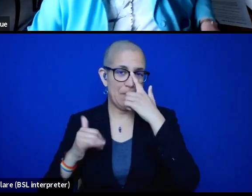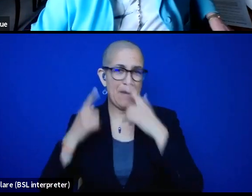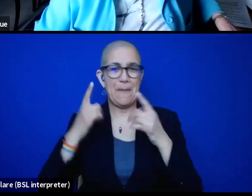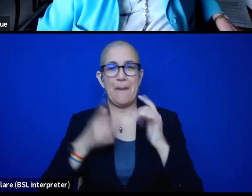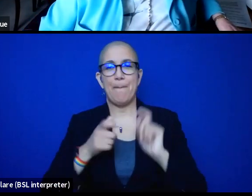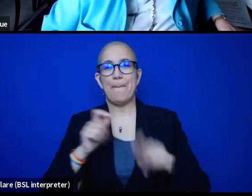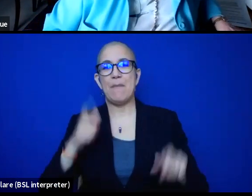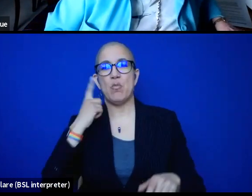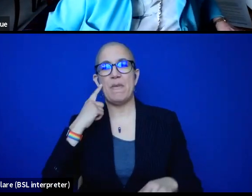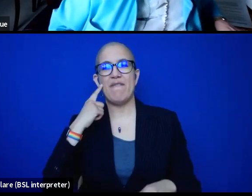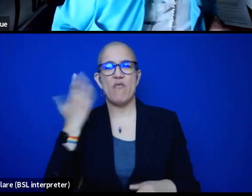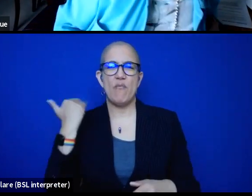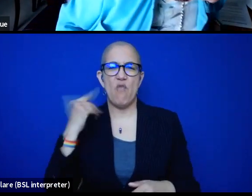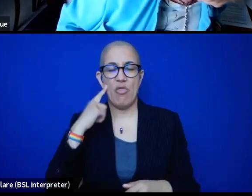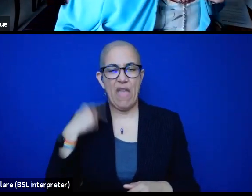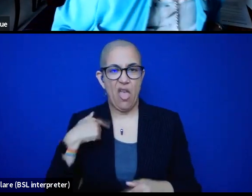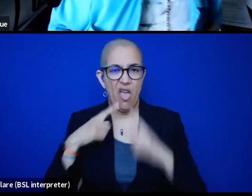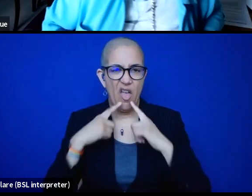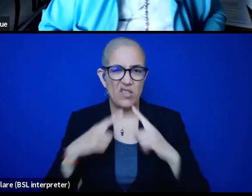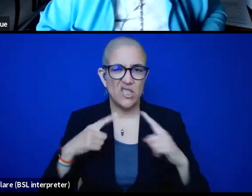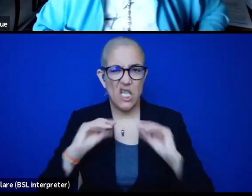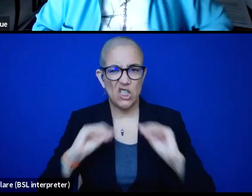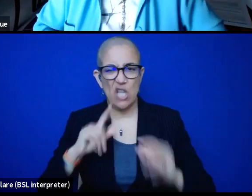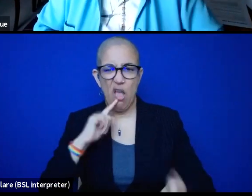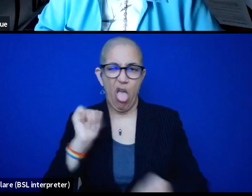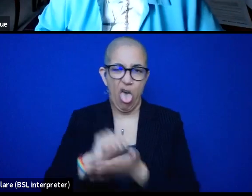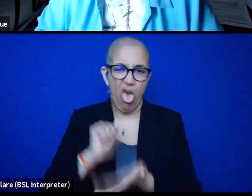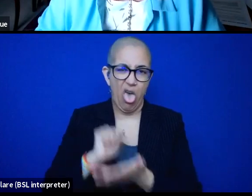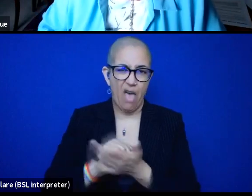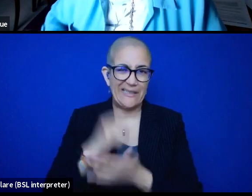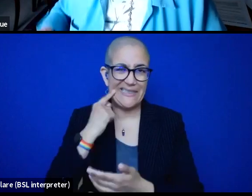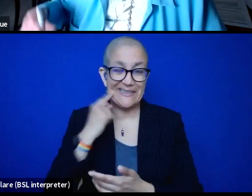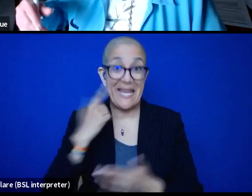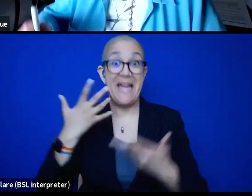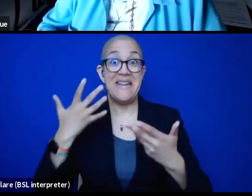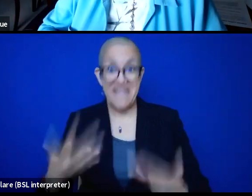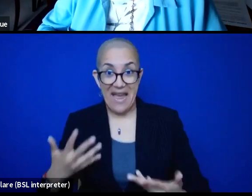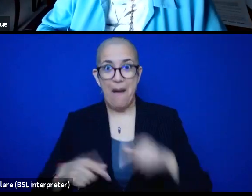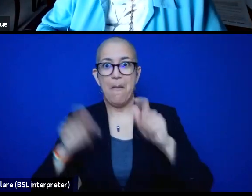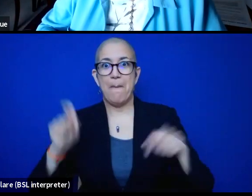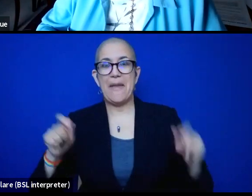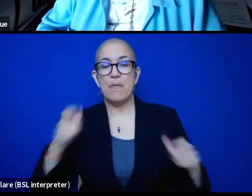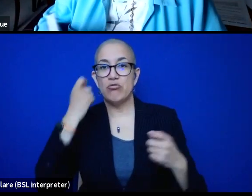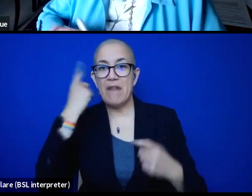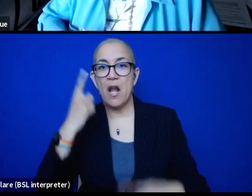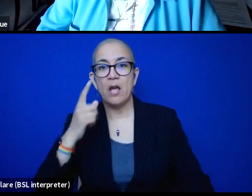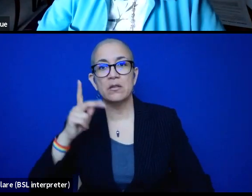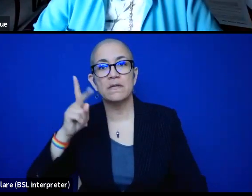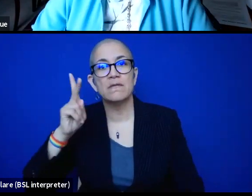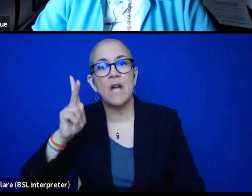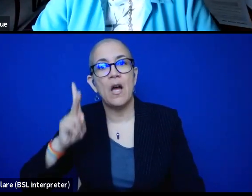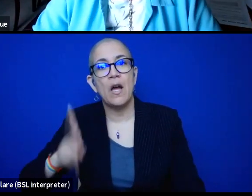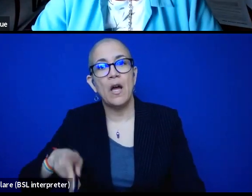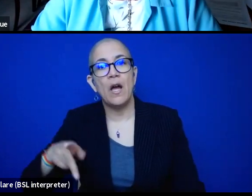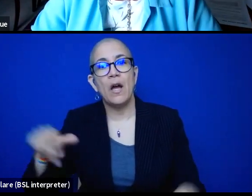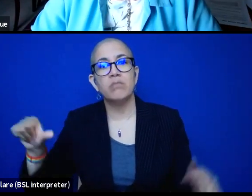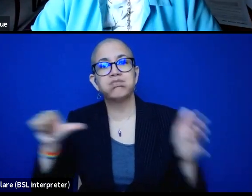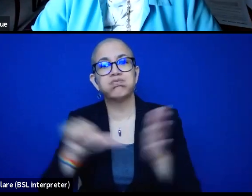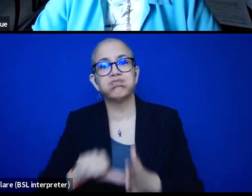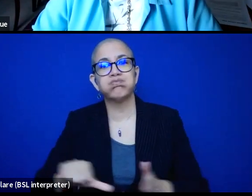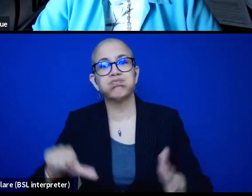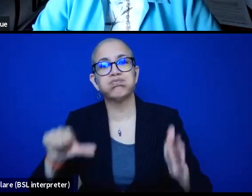that it was easy, I think we've now got more than ever people recognizing how difficult it is to do that